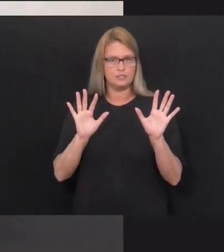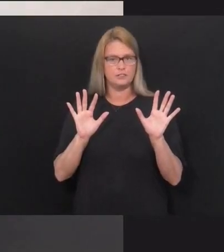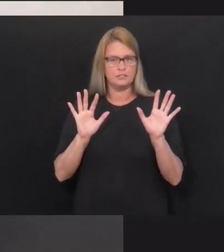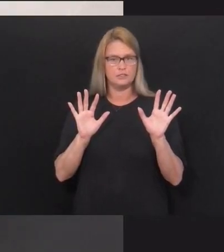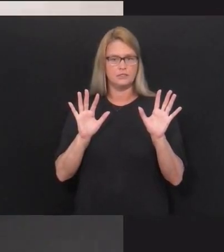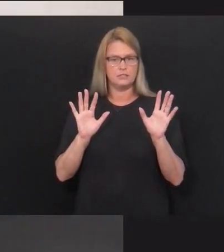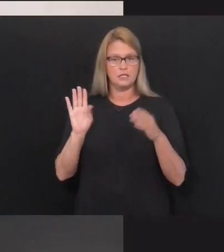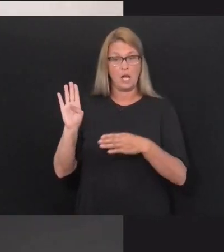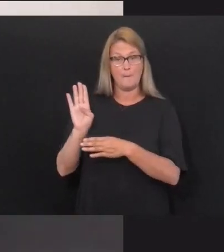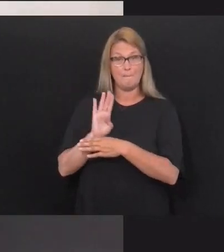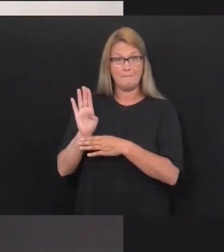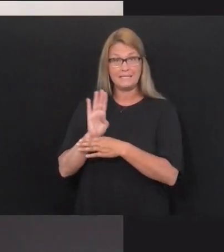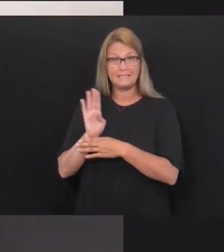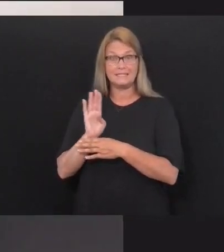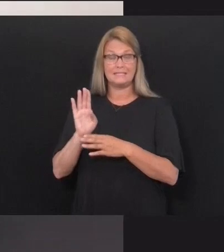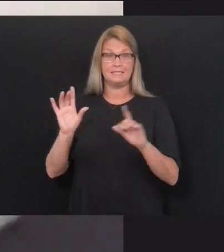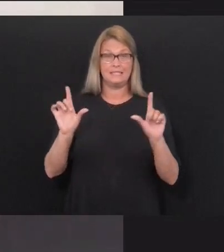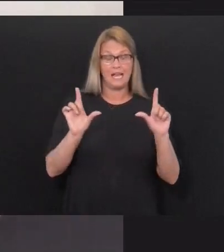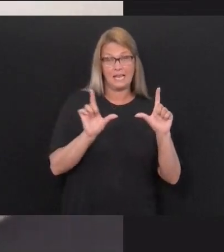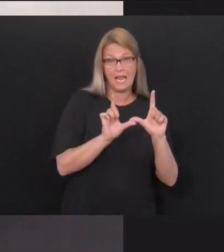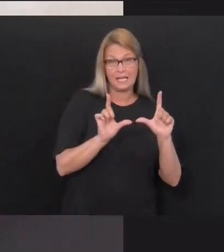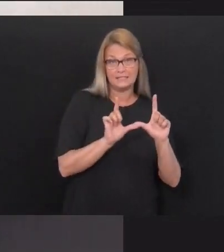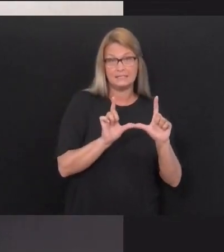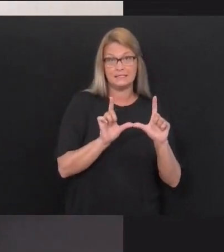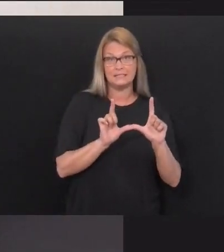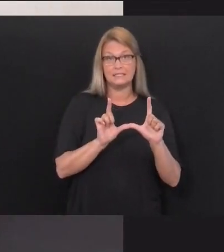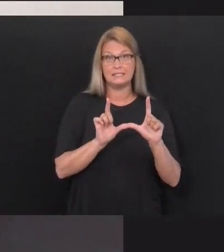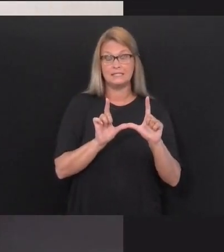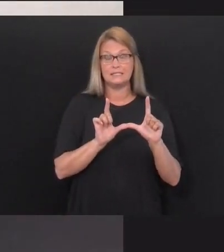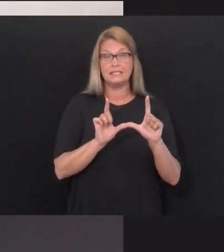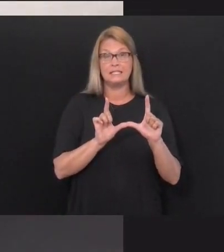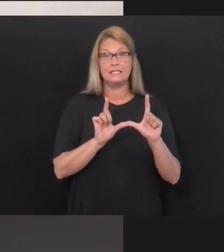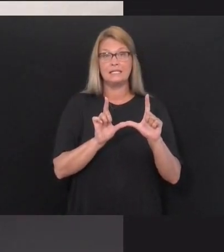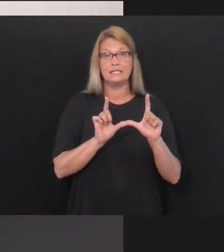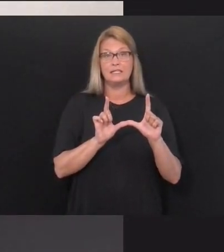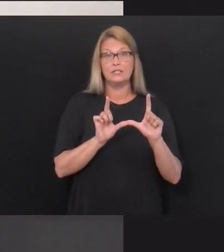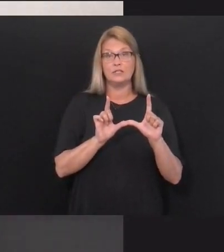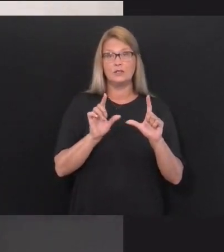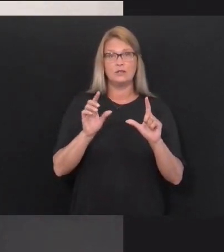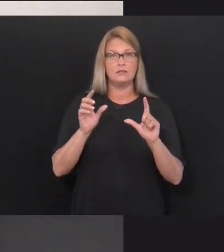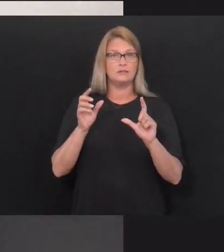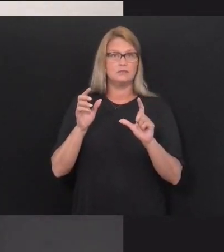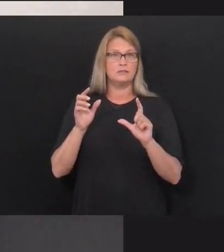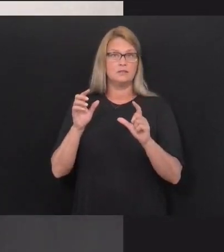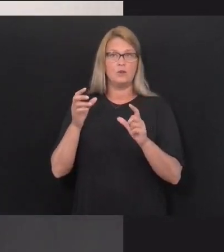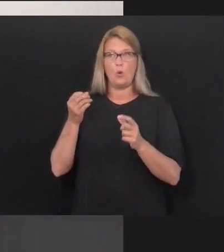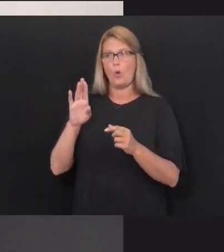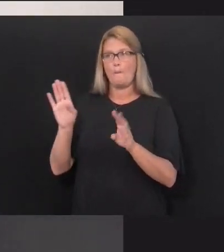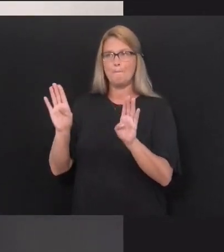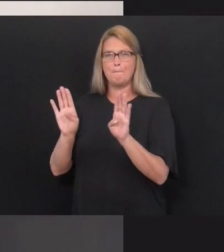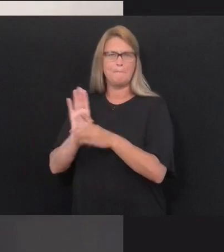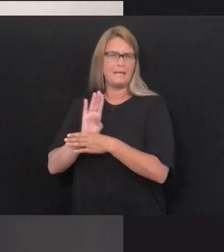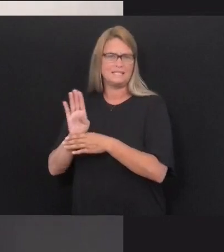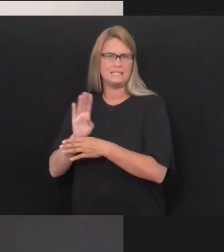parts of life that we want to enjoy, going out to a restaurant or those that are going to bars and everything,